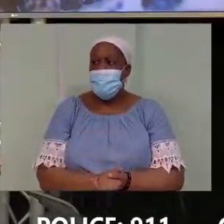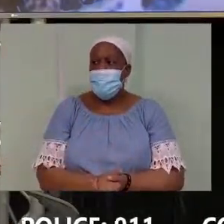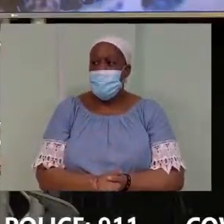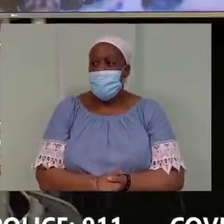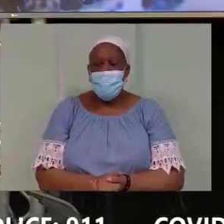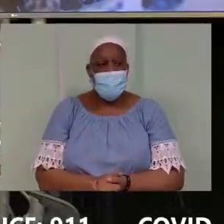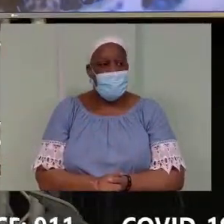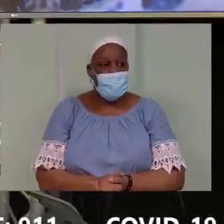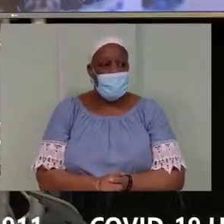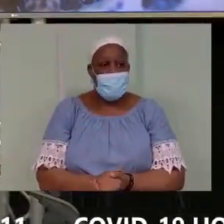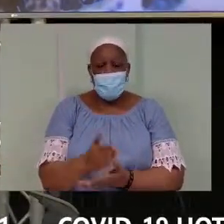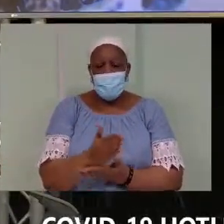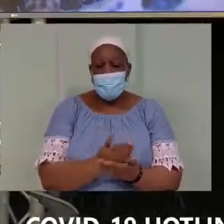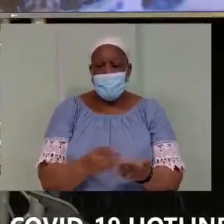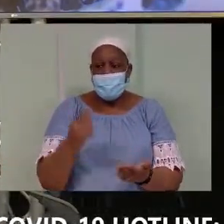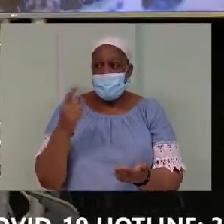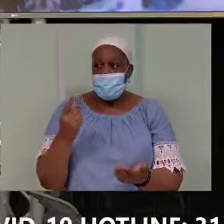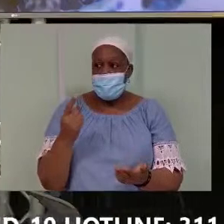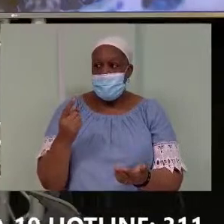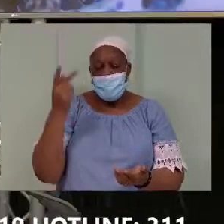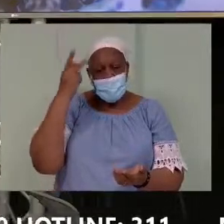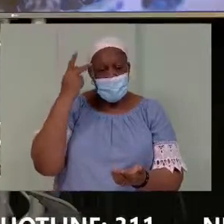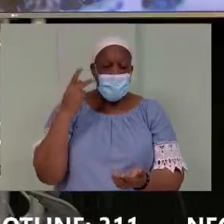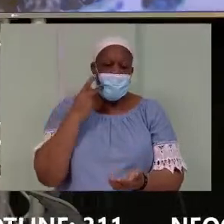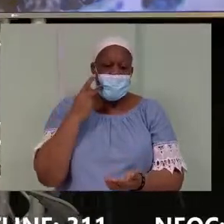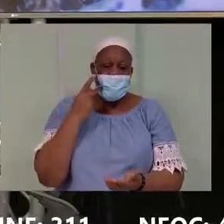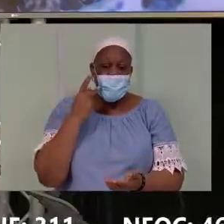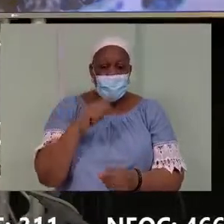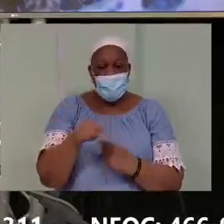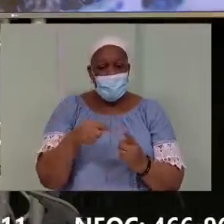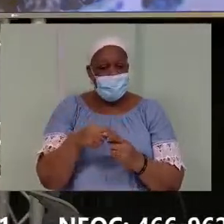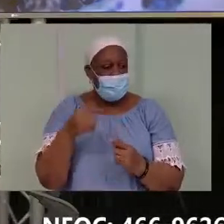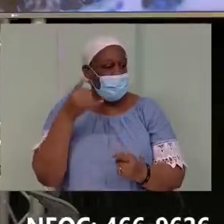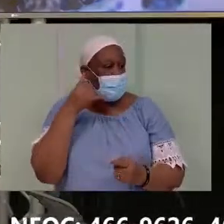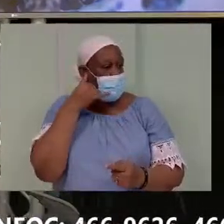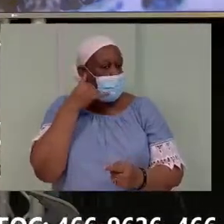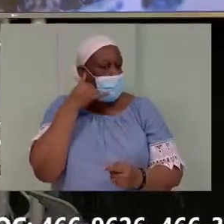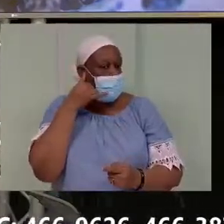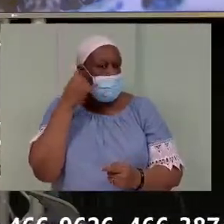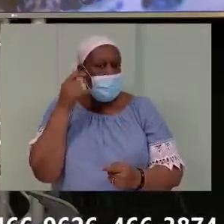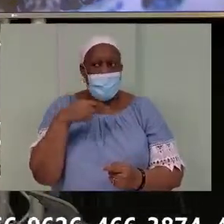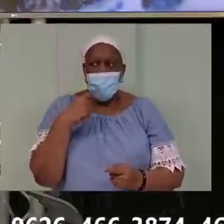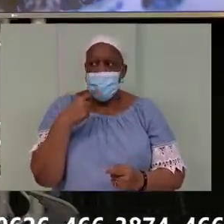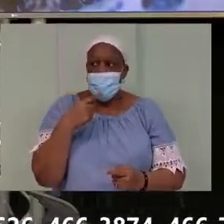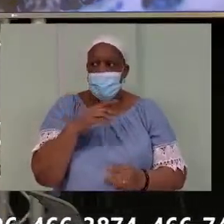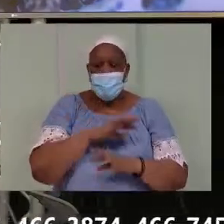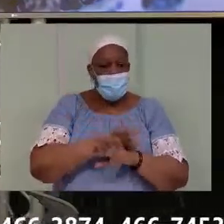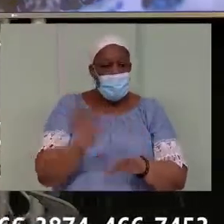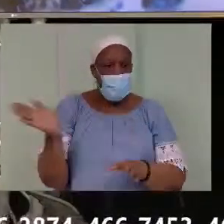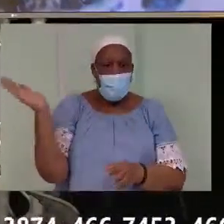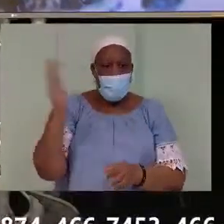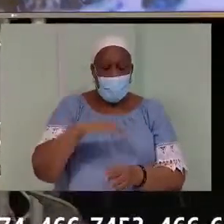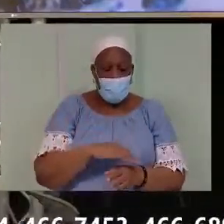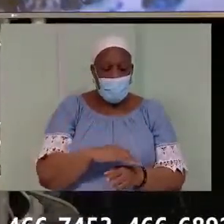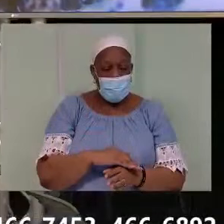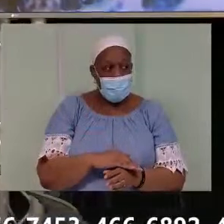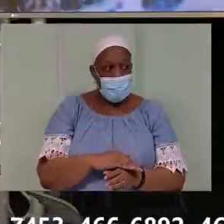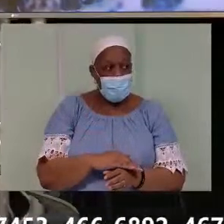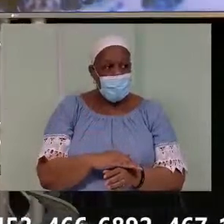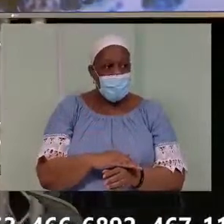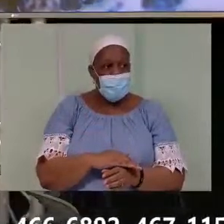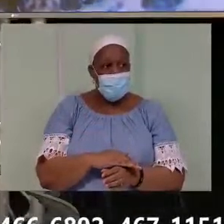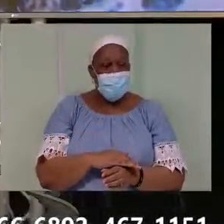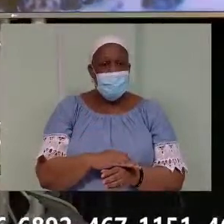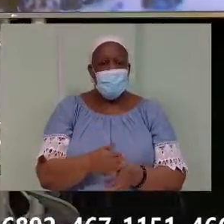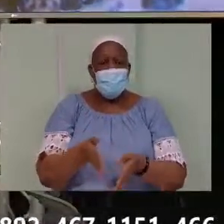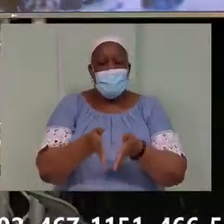and the supervisors is that parents, when they are called, they do not show up. And so